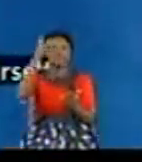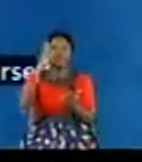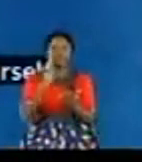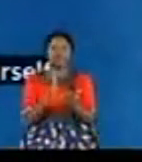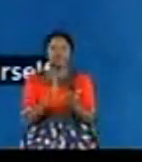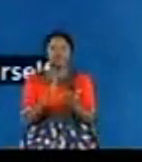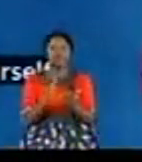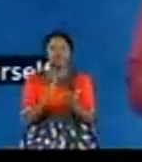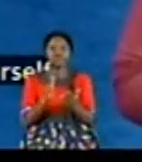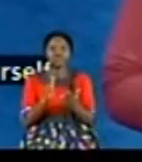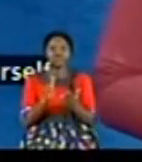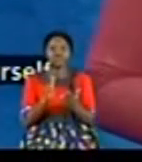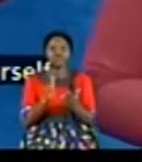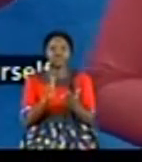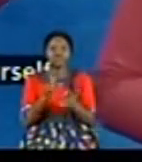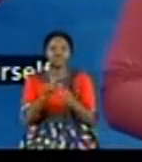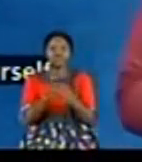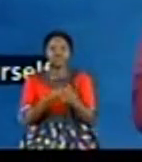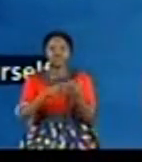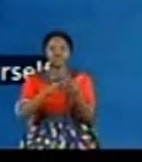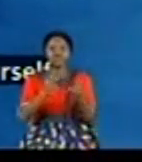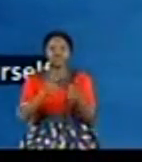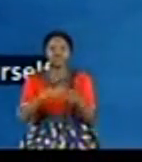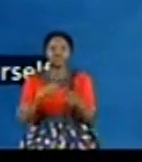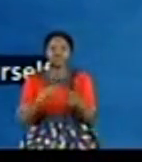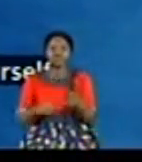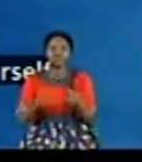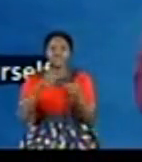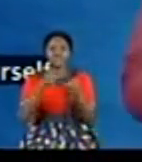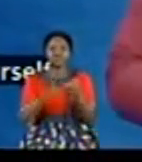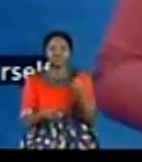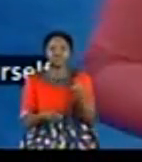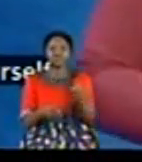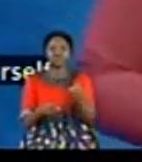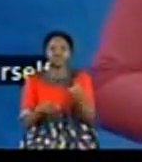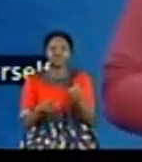wind there's no place for